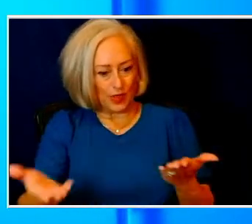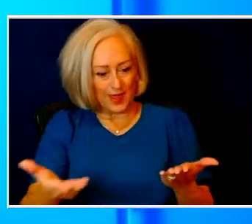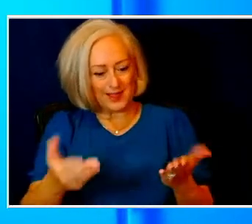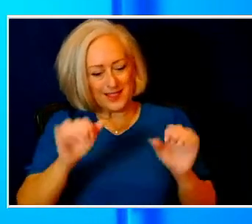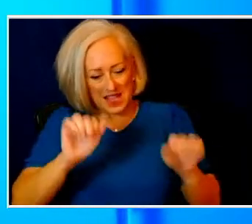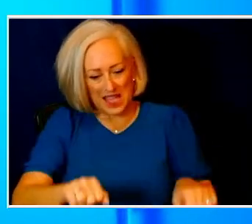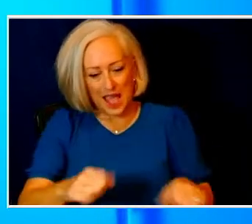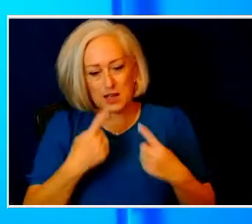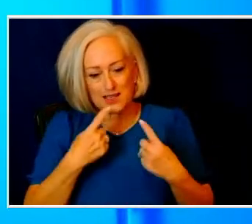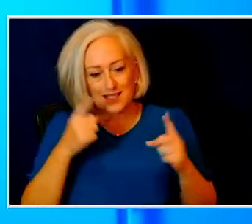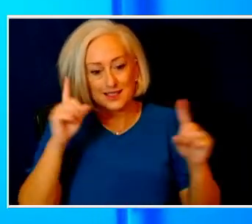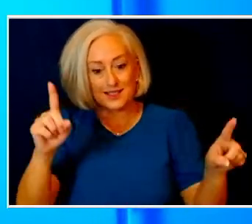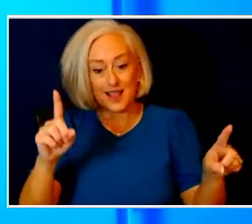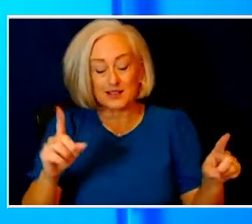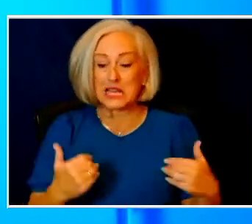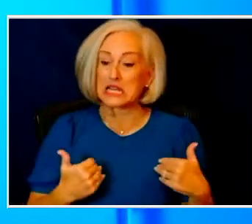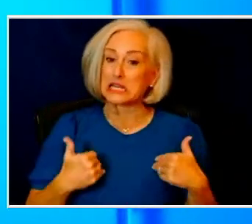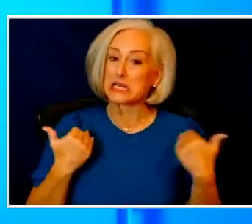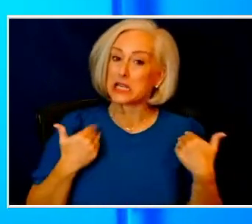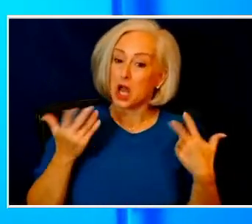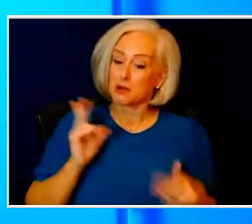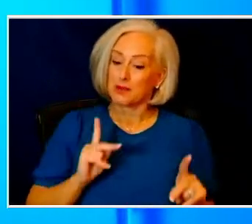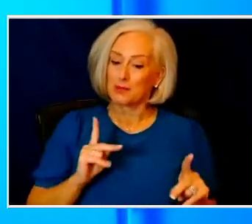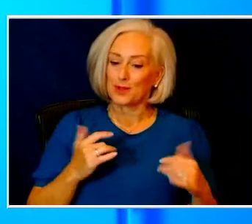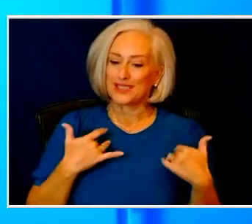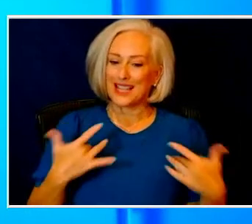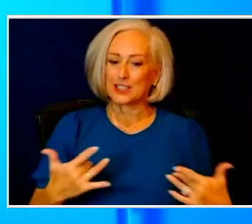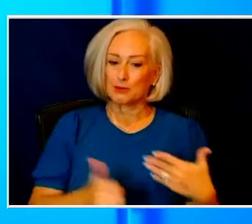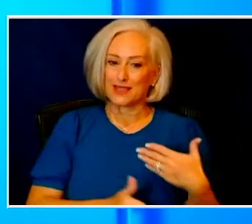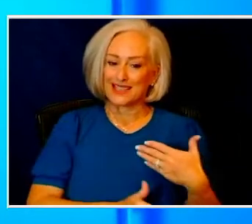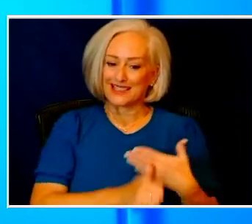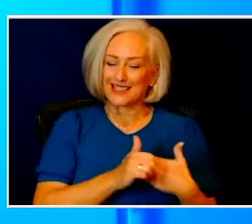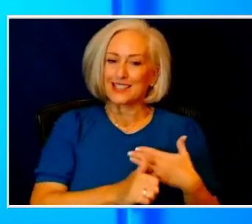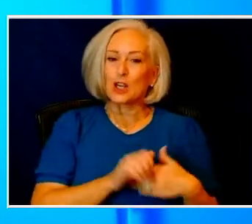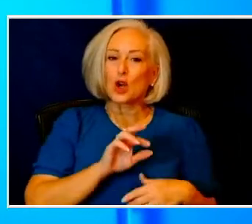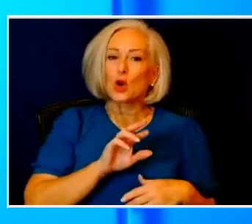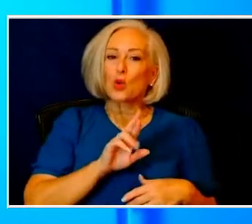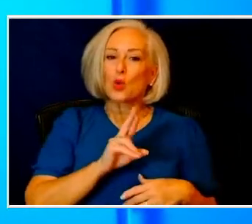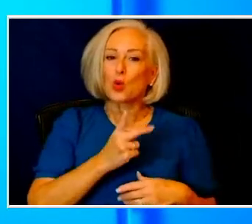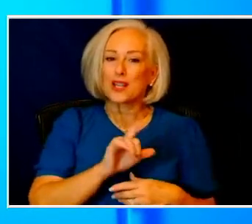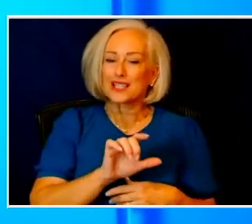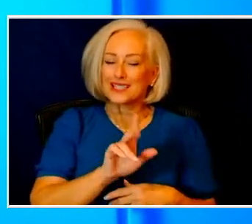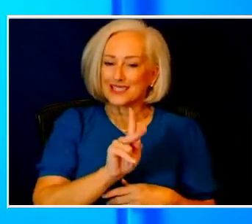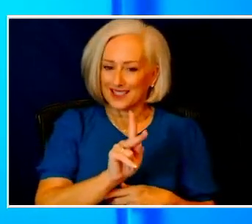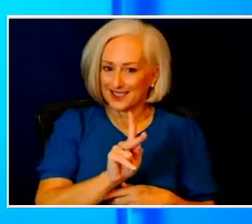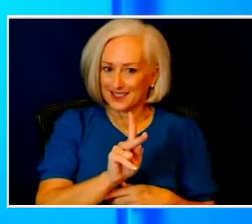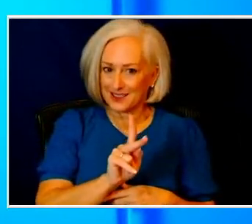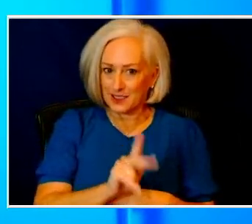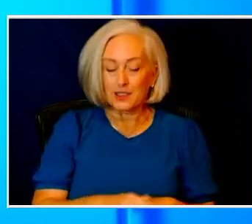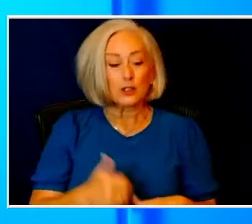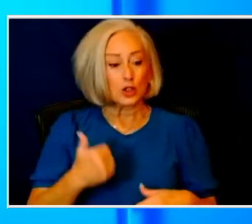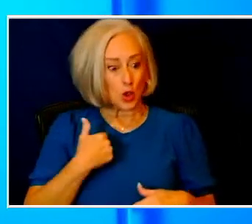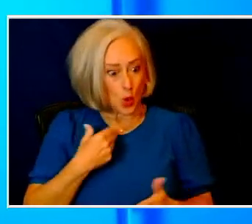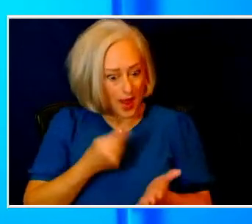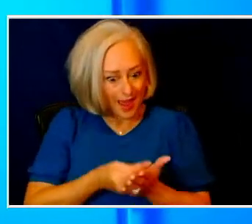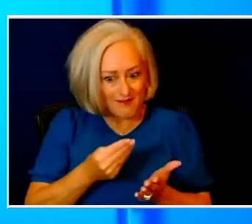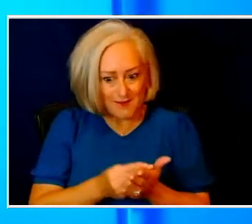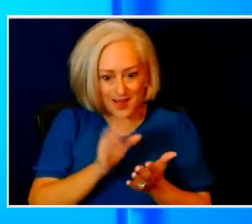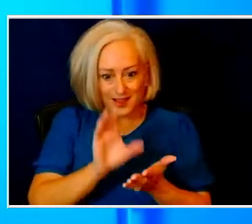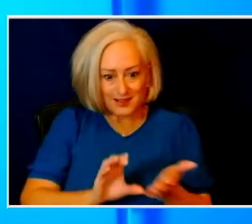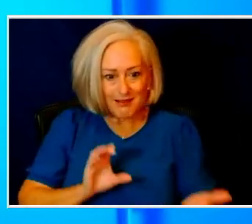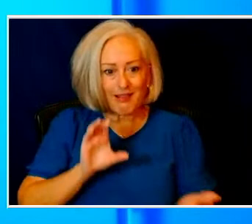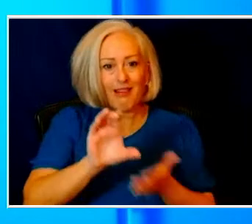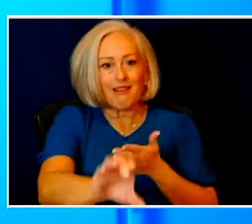So we have funds that we can provide through this COBRA mechanism to really outstanding, highly creative